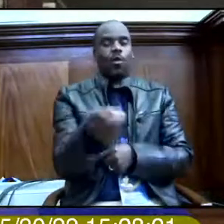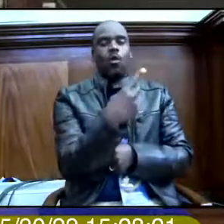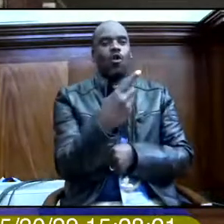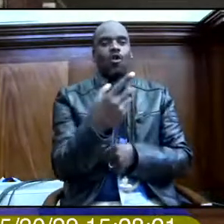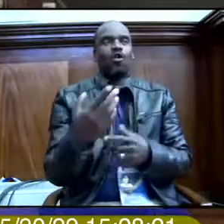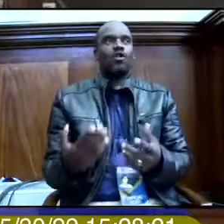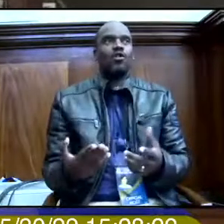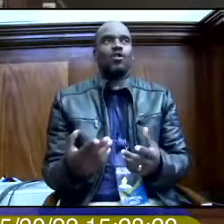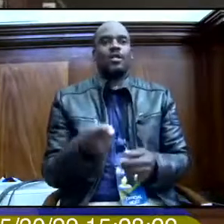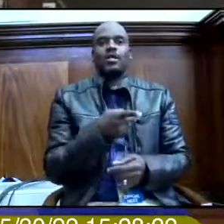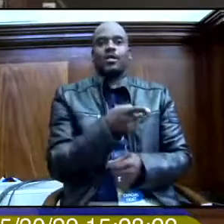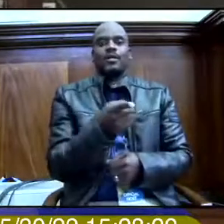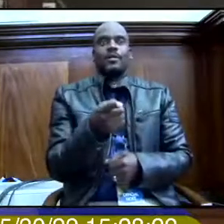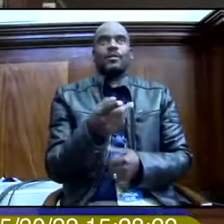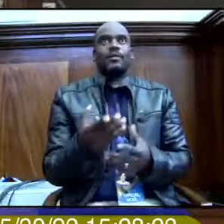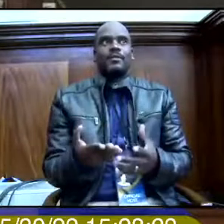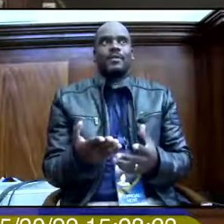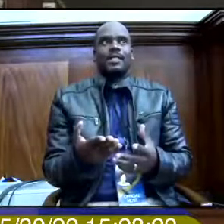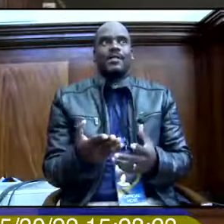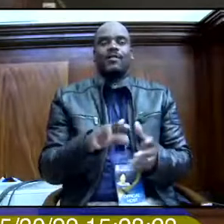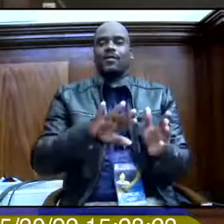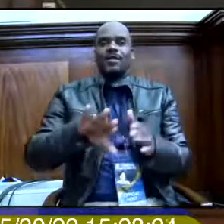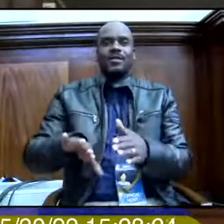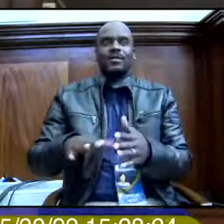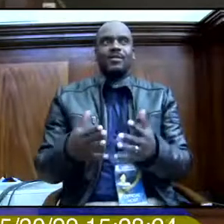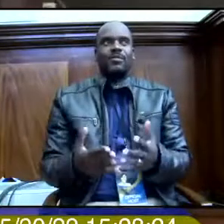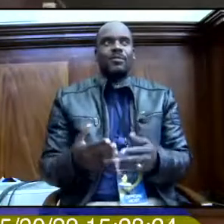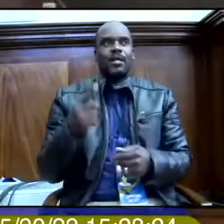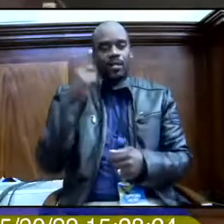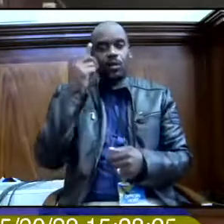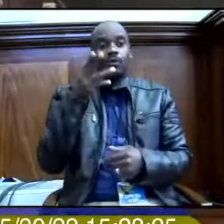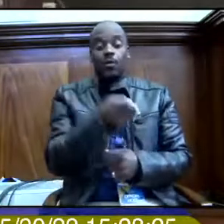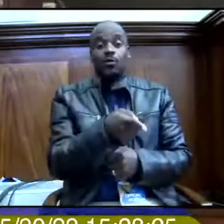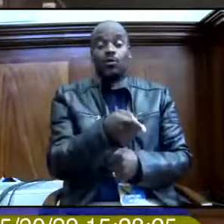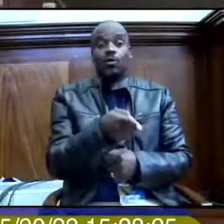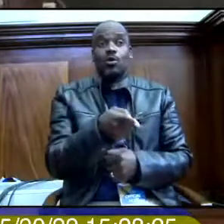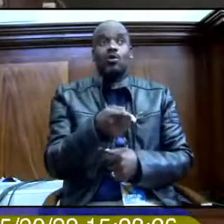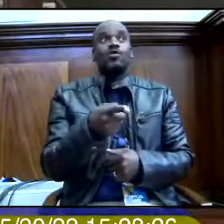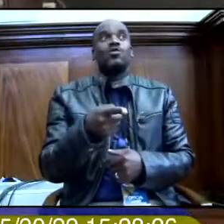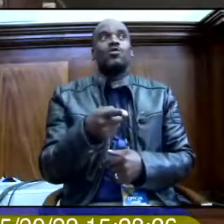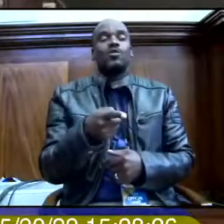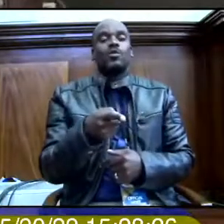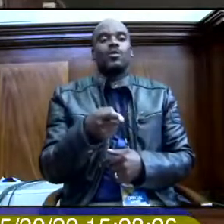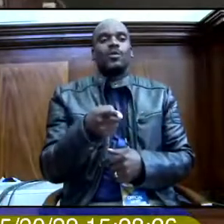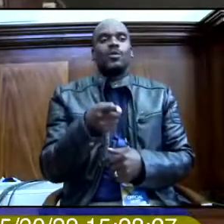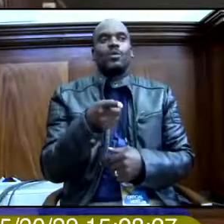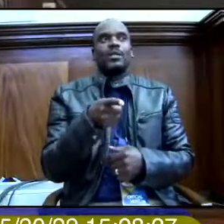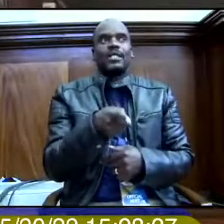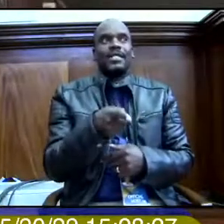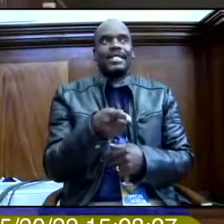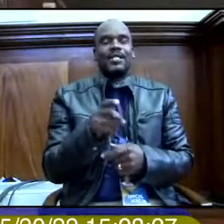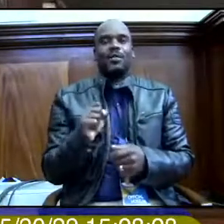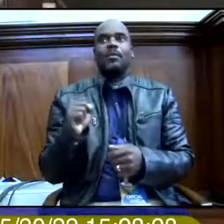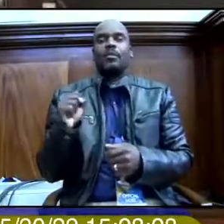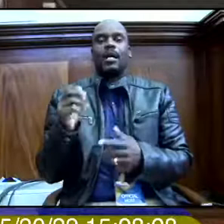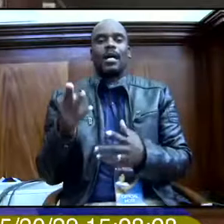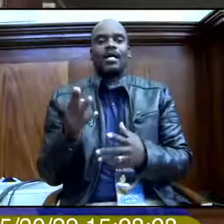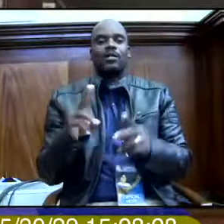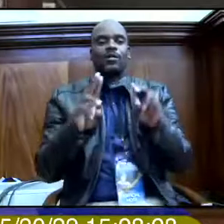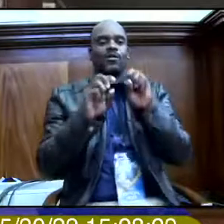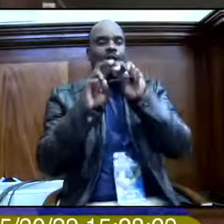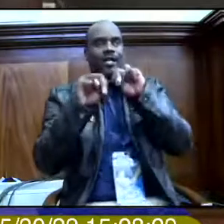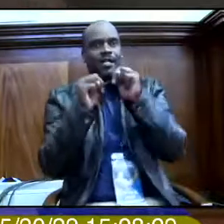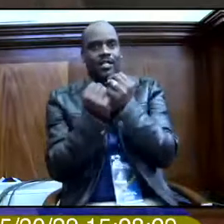simply cannot be left in the hands of those whose primary propose is the private accumulation of